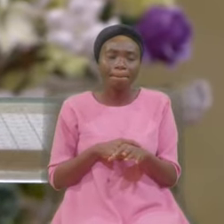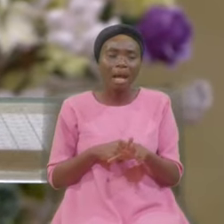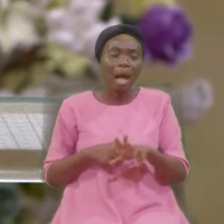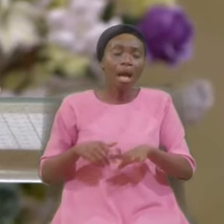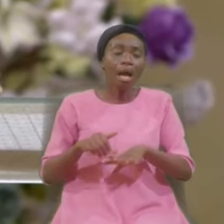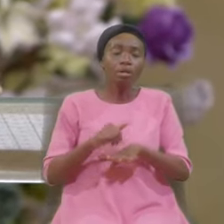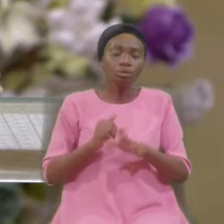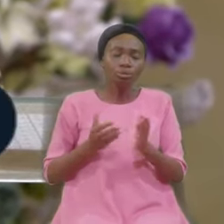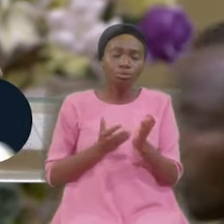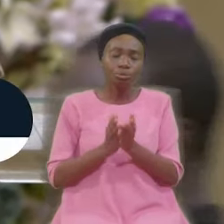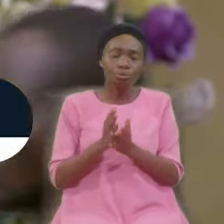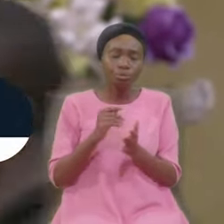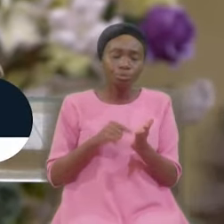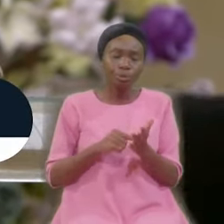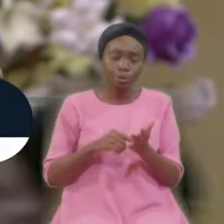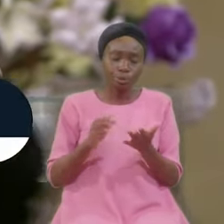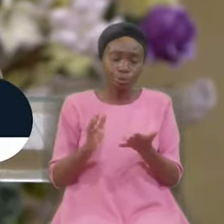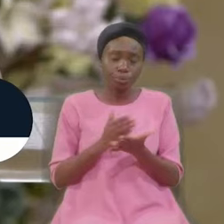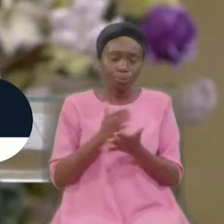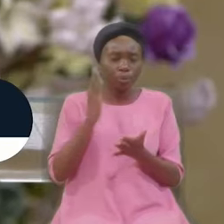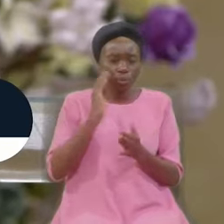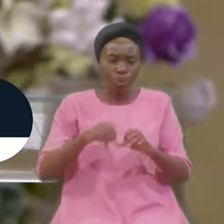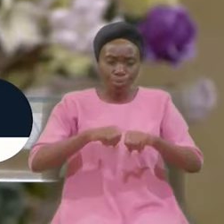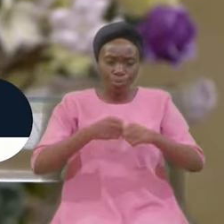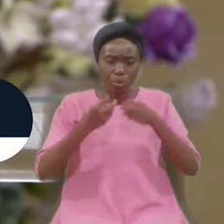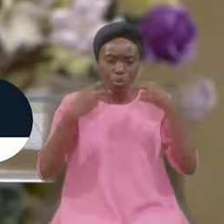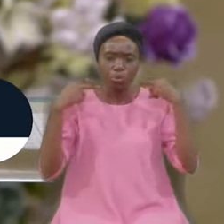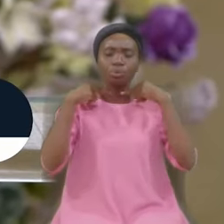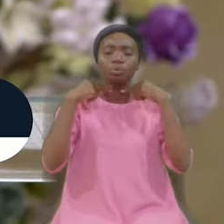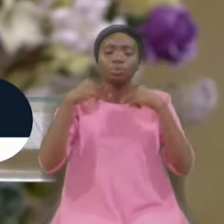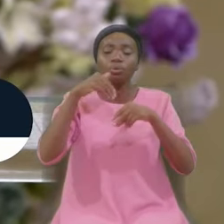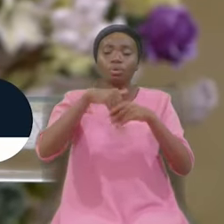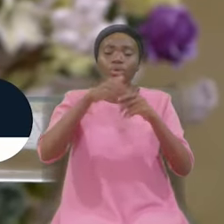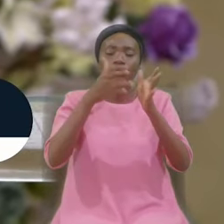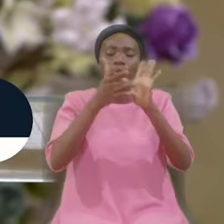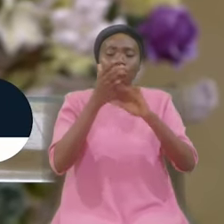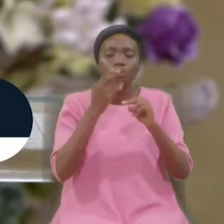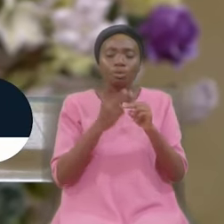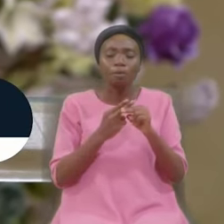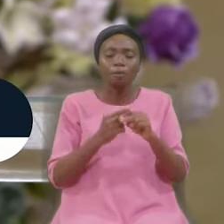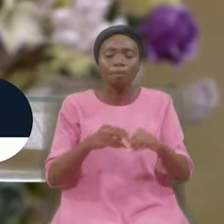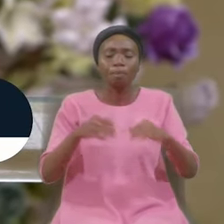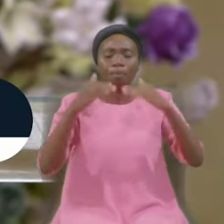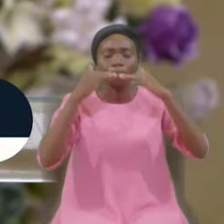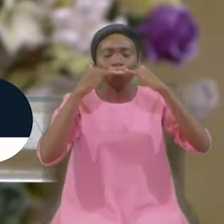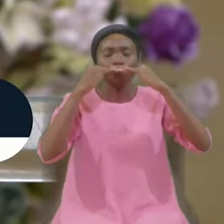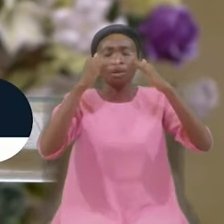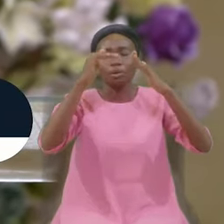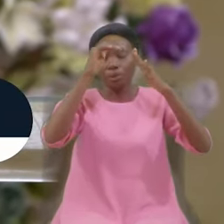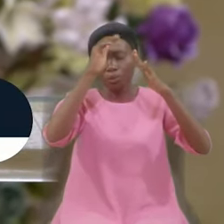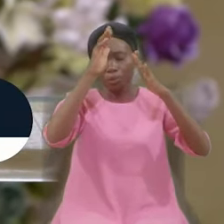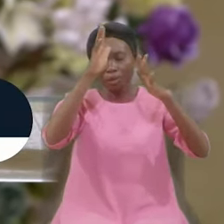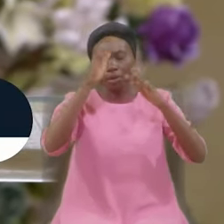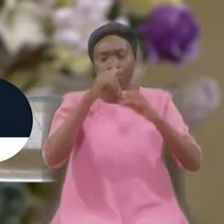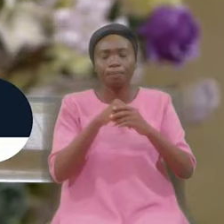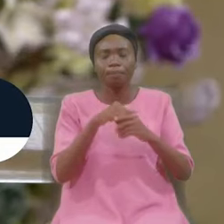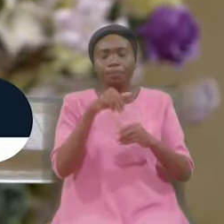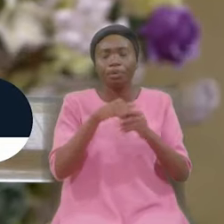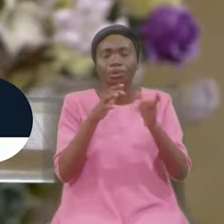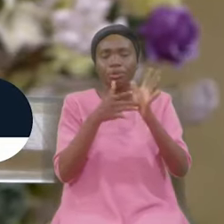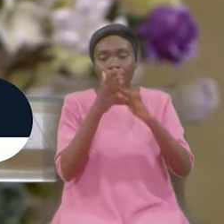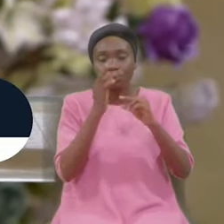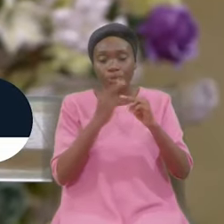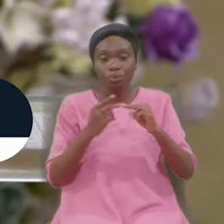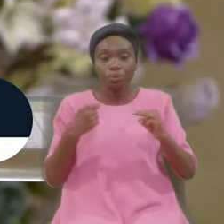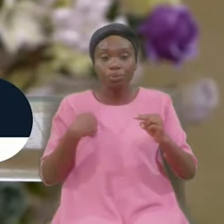anointing through this music, we break yokes in Jesus' name. Amen. Thank you, Father. In Jesus' name